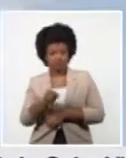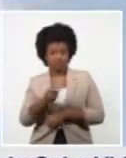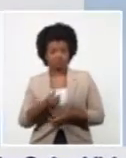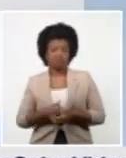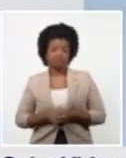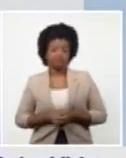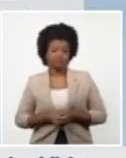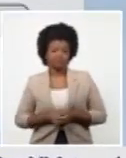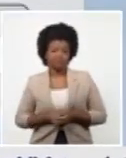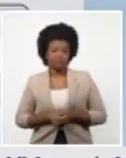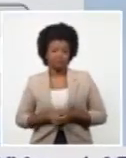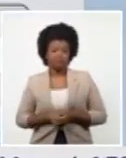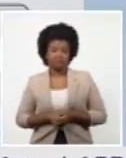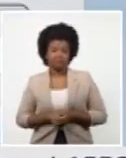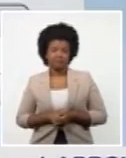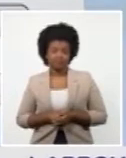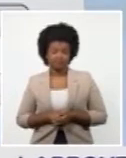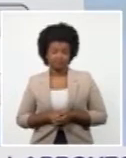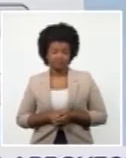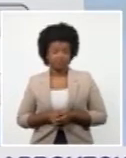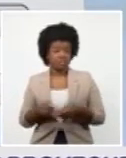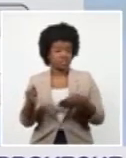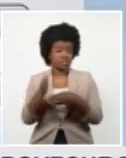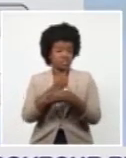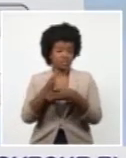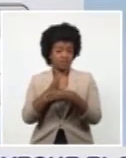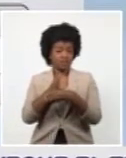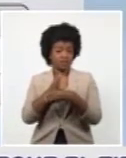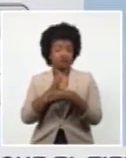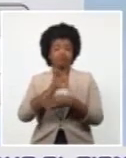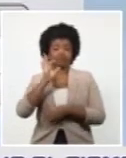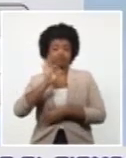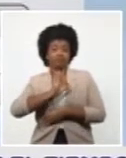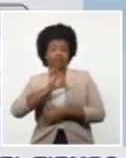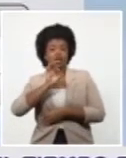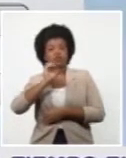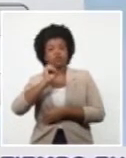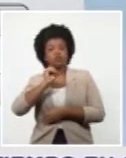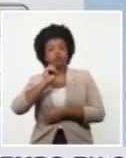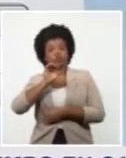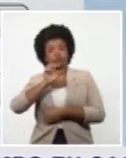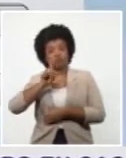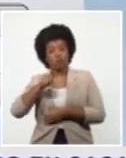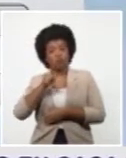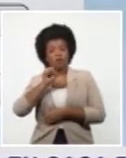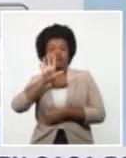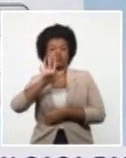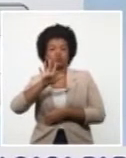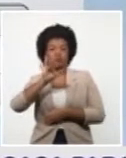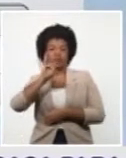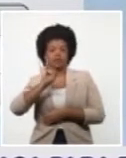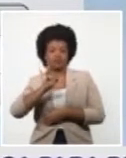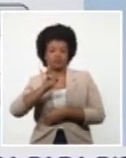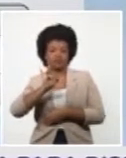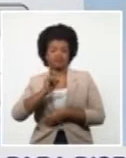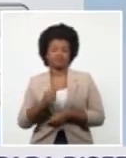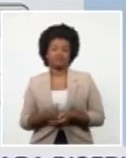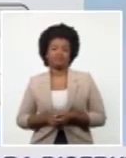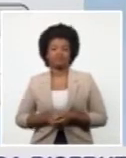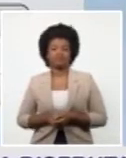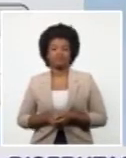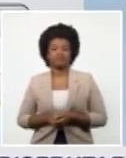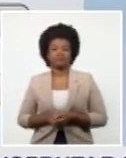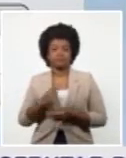As a result of the analysis of these 2,100 samples, 12 tested positive for